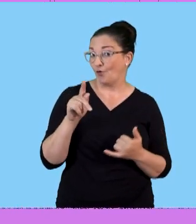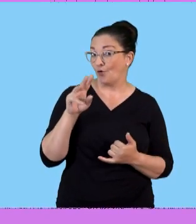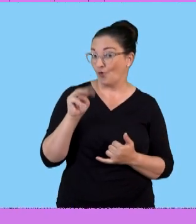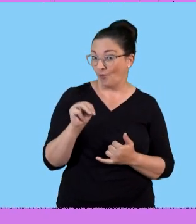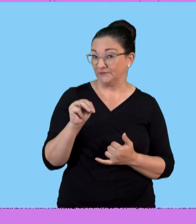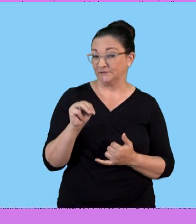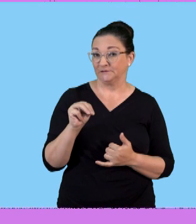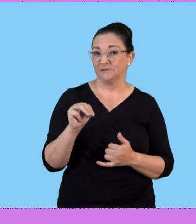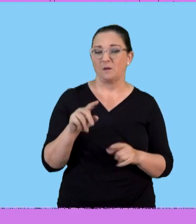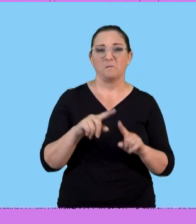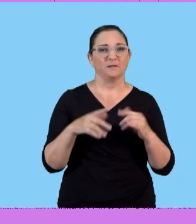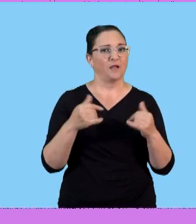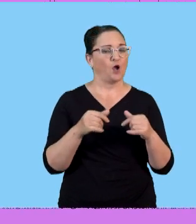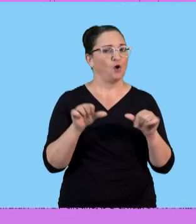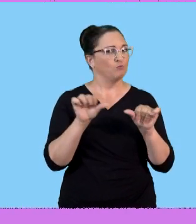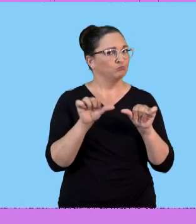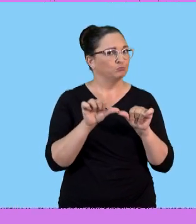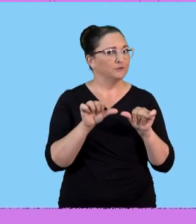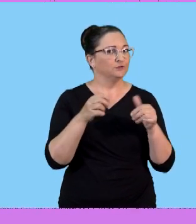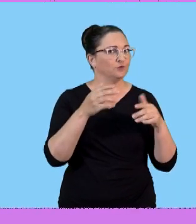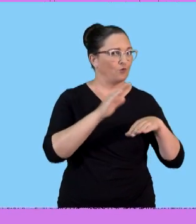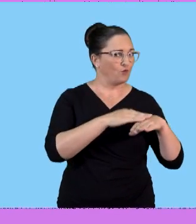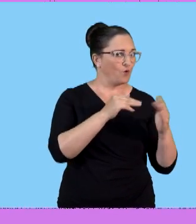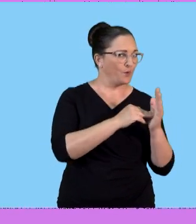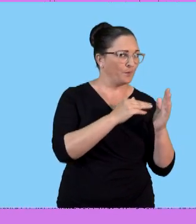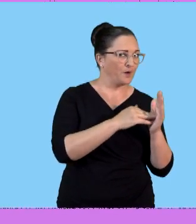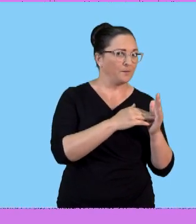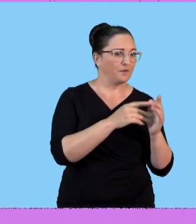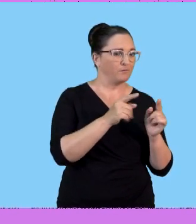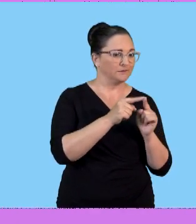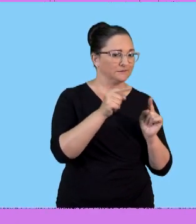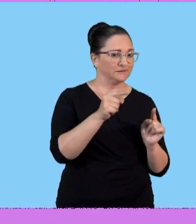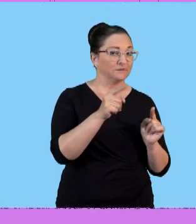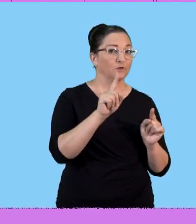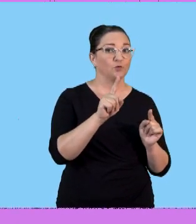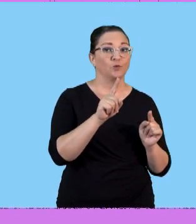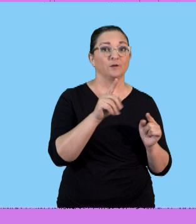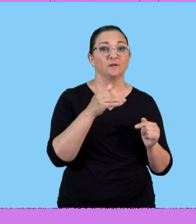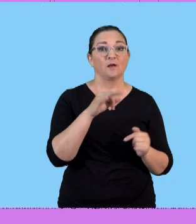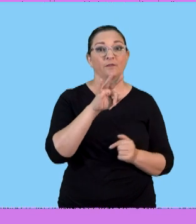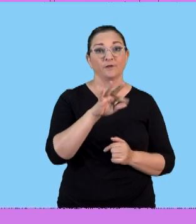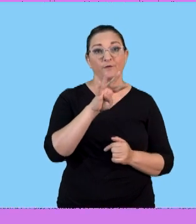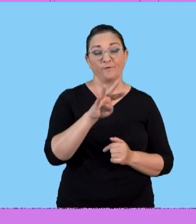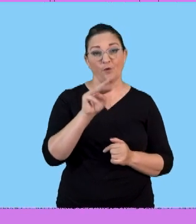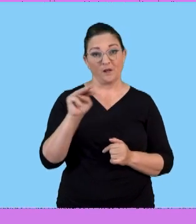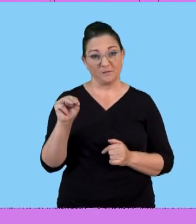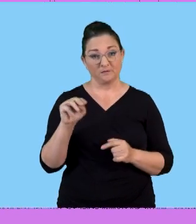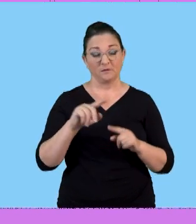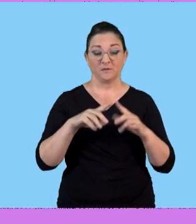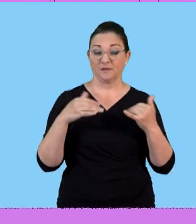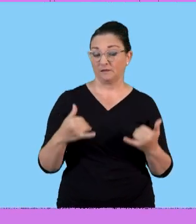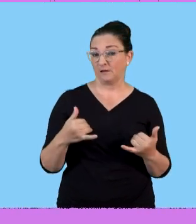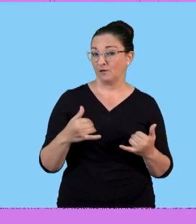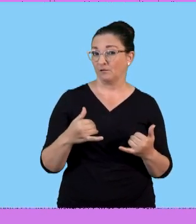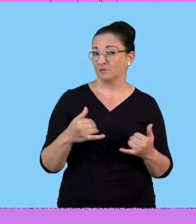between these two places. Remember, we've measured on the map, the distance between these two places is 34 millimeters. But now